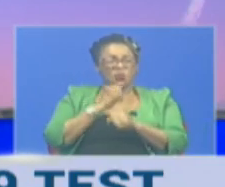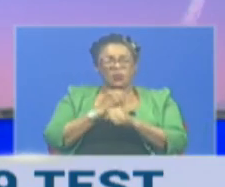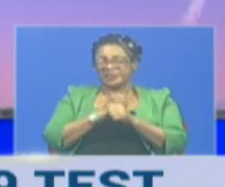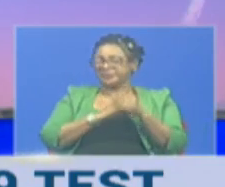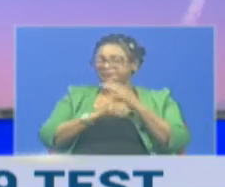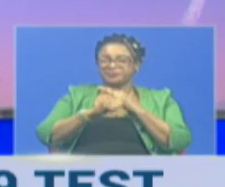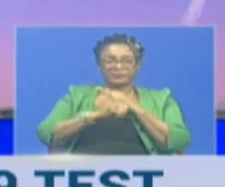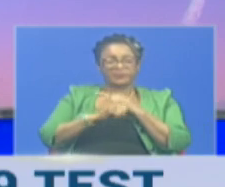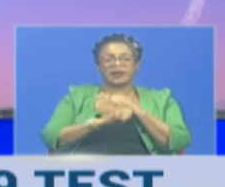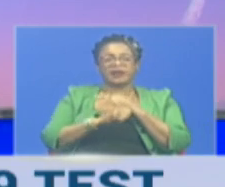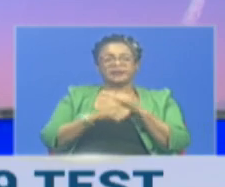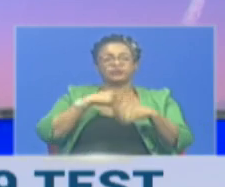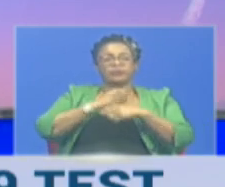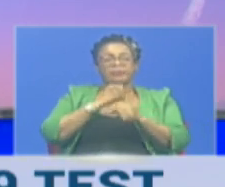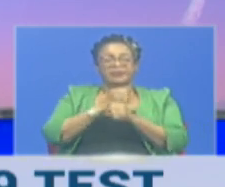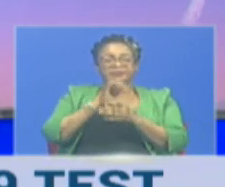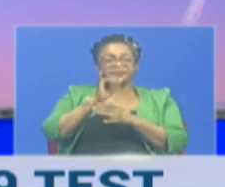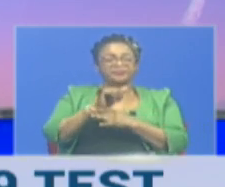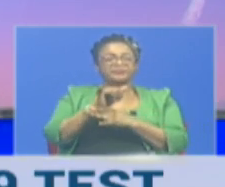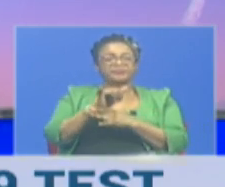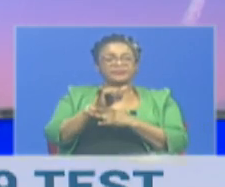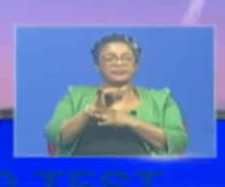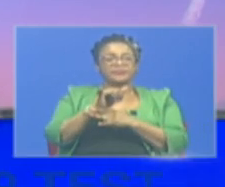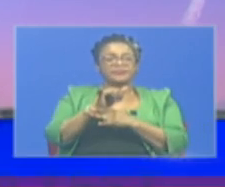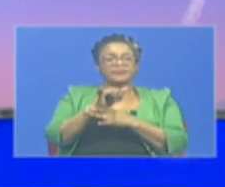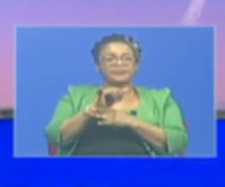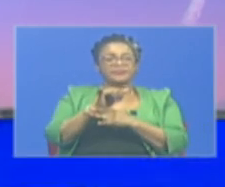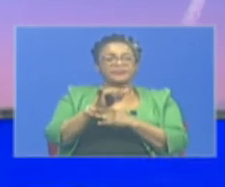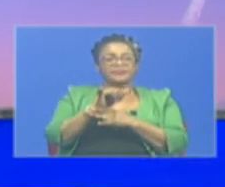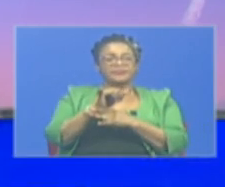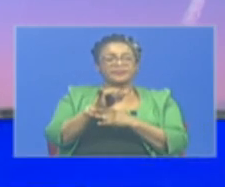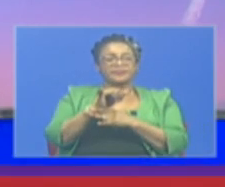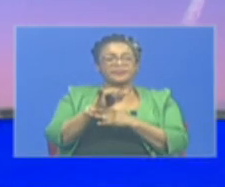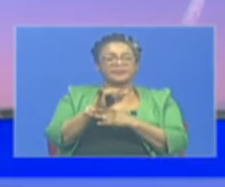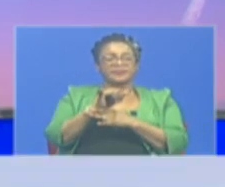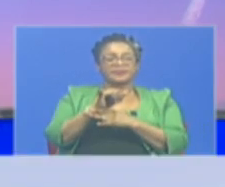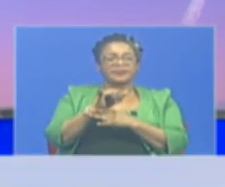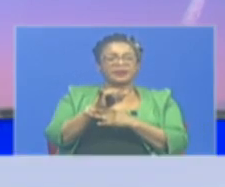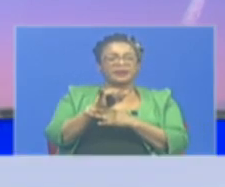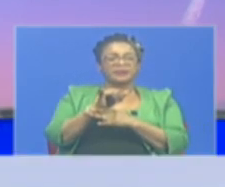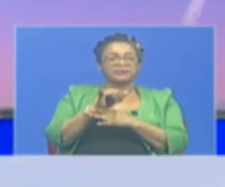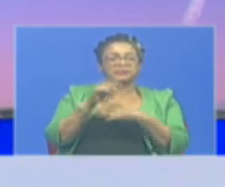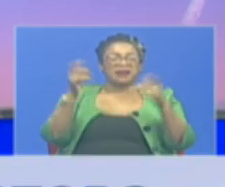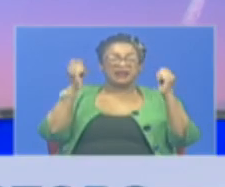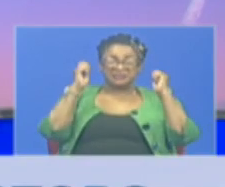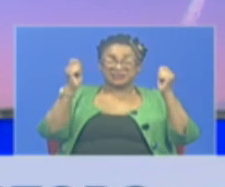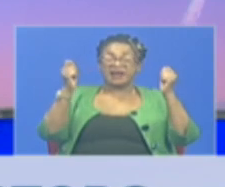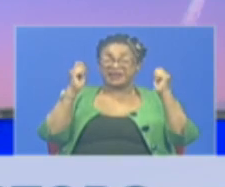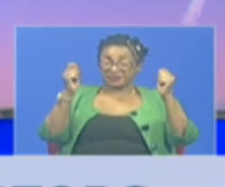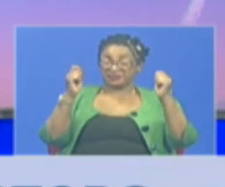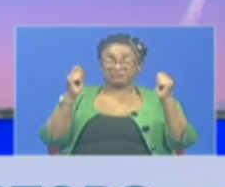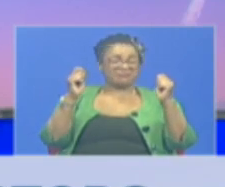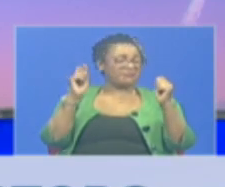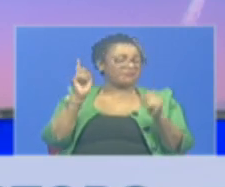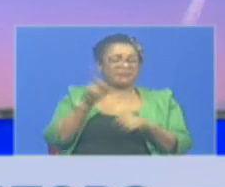to bring us those results. Right, elsewhere now, and the strike is off, at least for now. Healthcare workers have reached a deal with